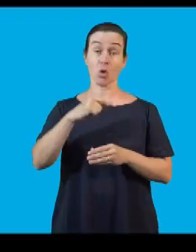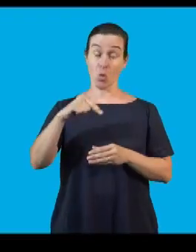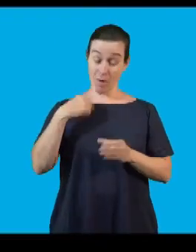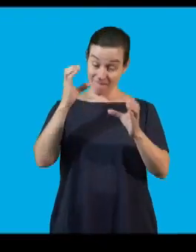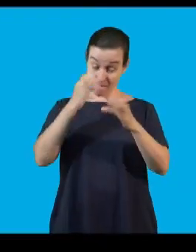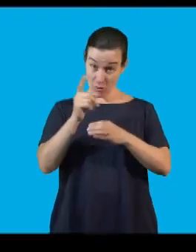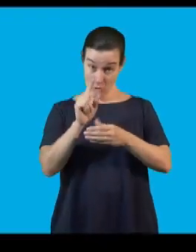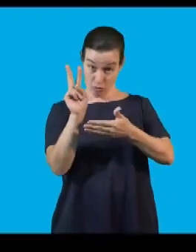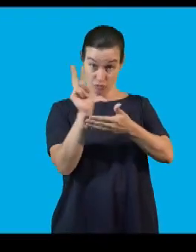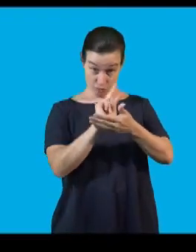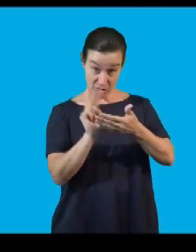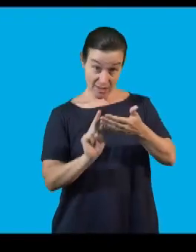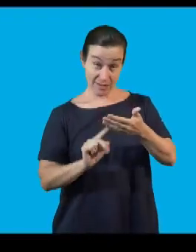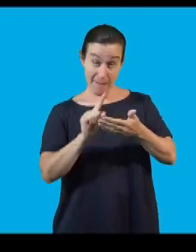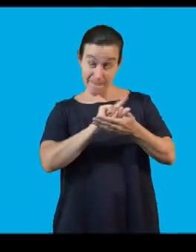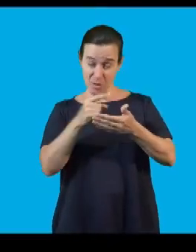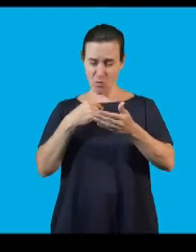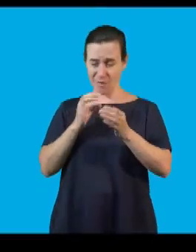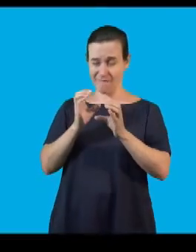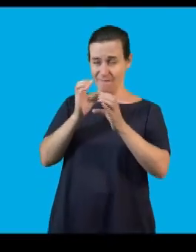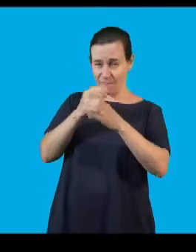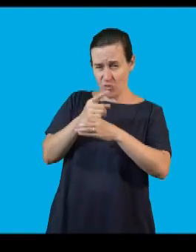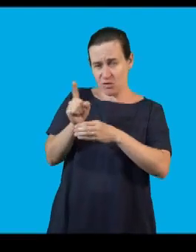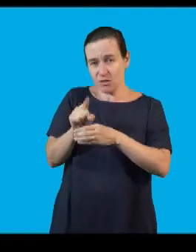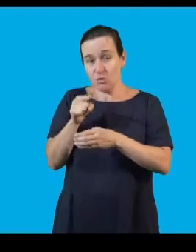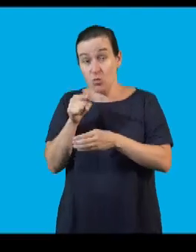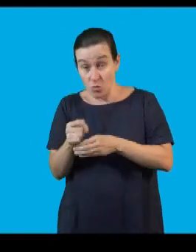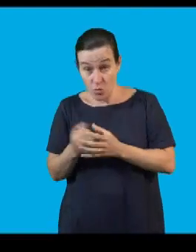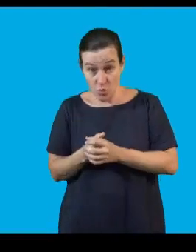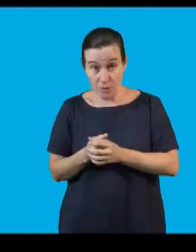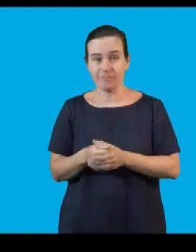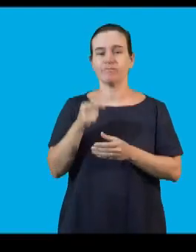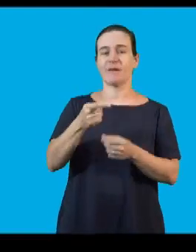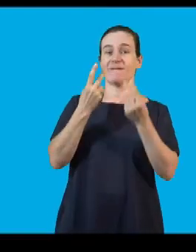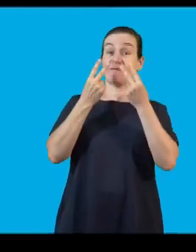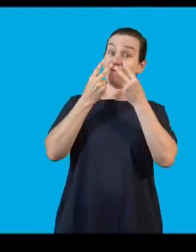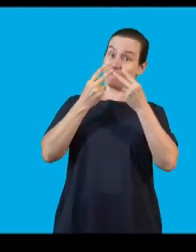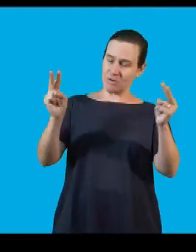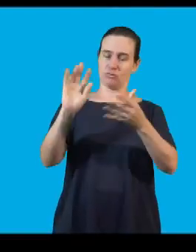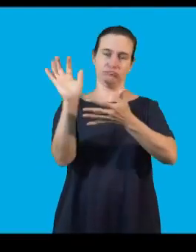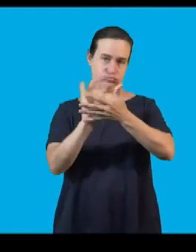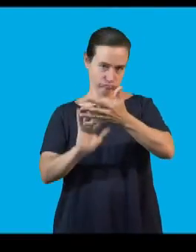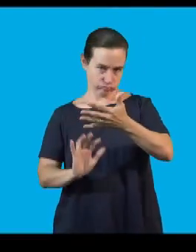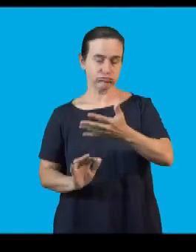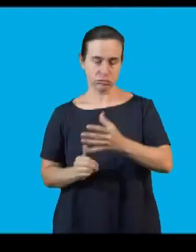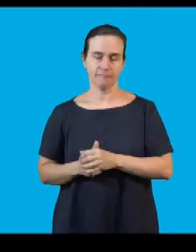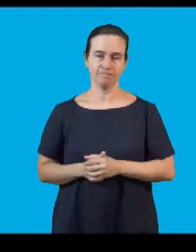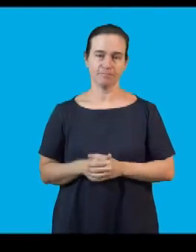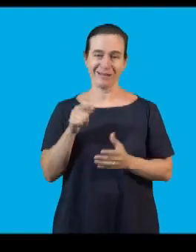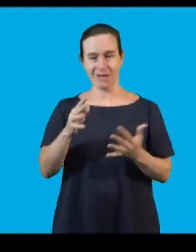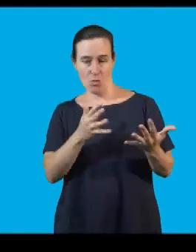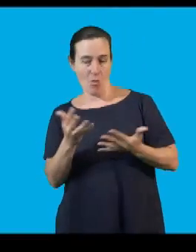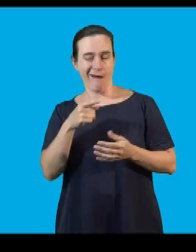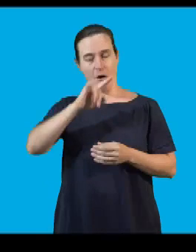are doing reading, but our specific target area for today will be on visual text. All